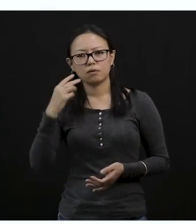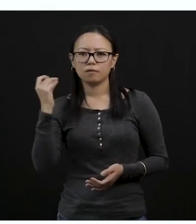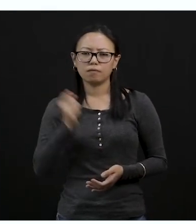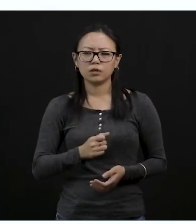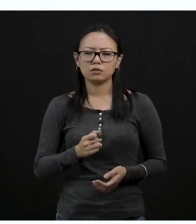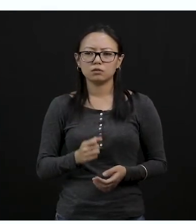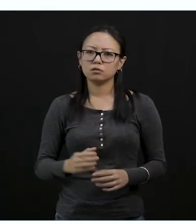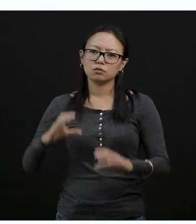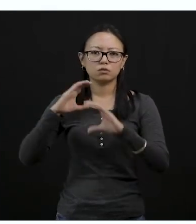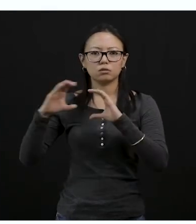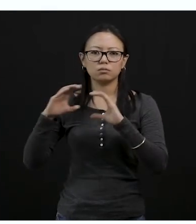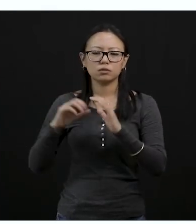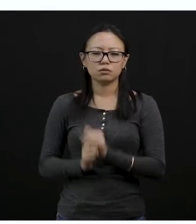right?